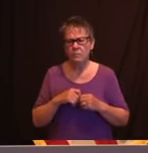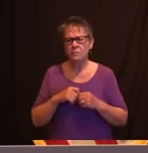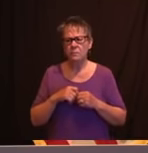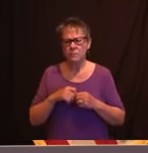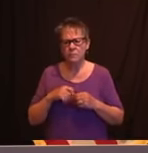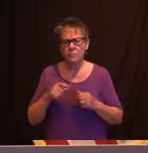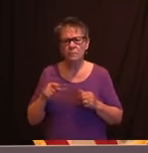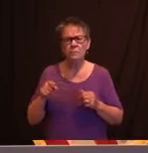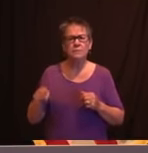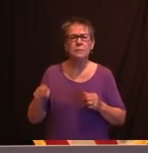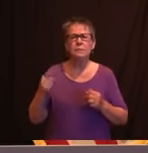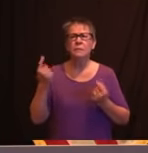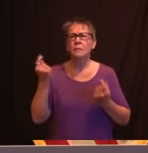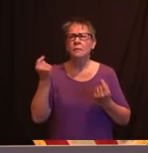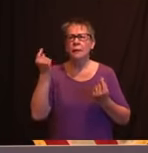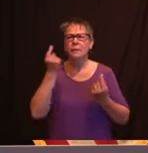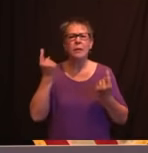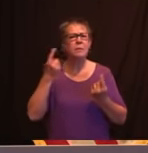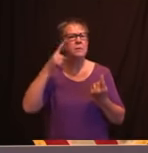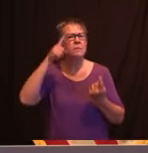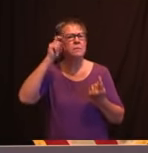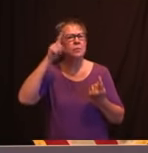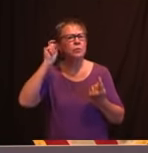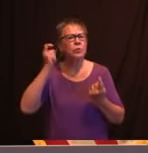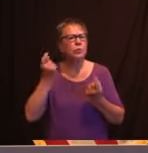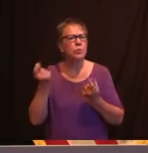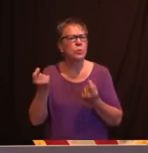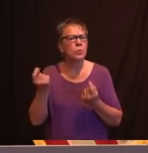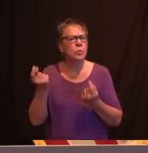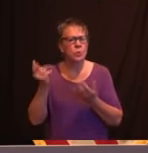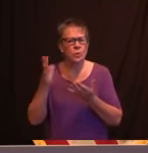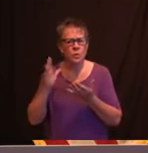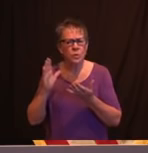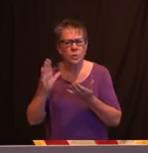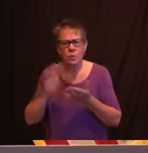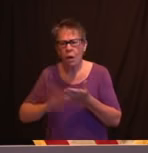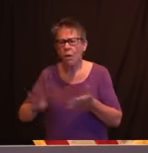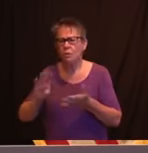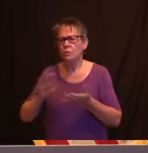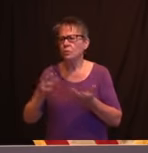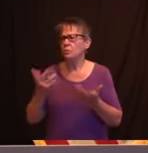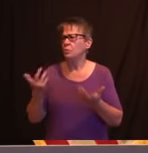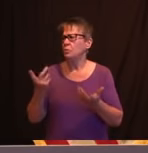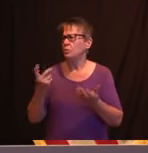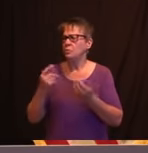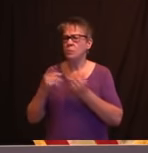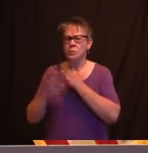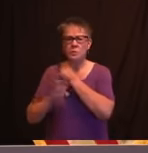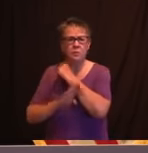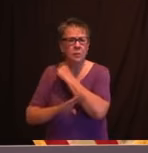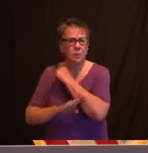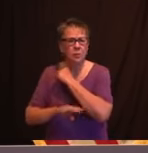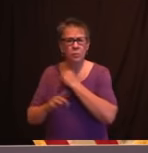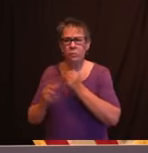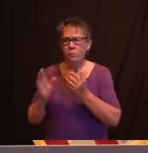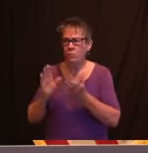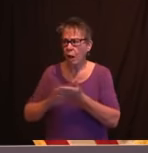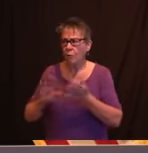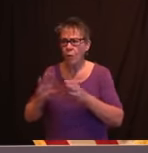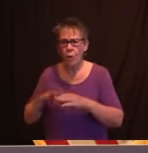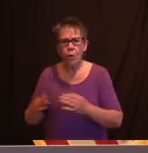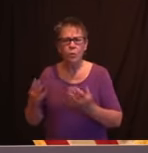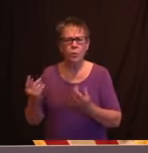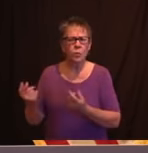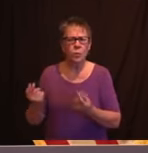gone anywhere. He's still very much driving that process. And Zakiya, this is a fresh announcement. She, as well, is